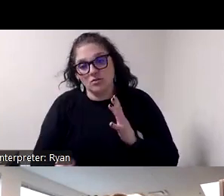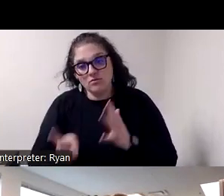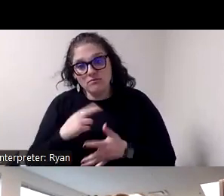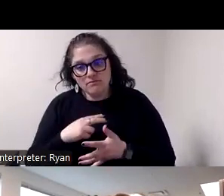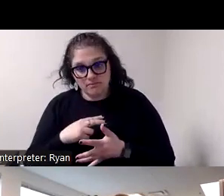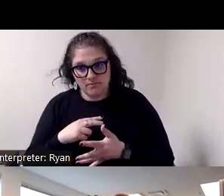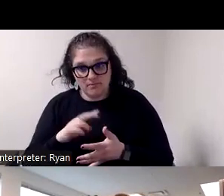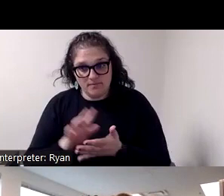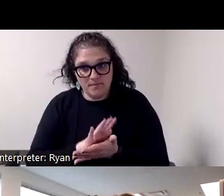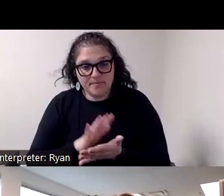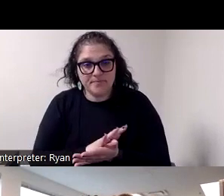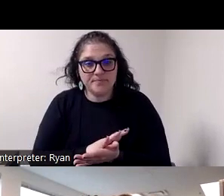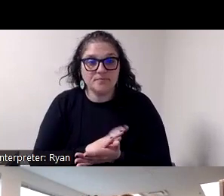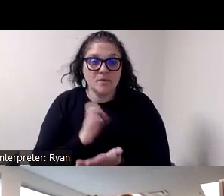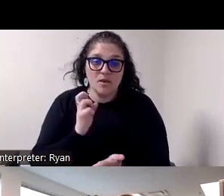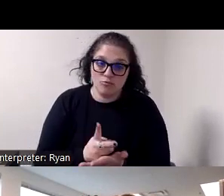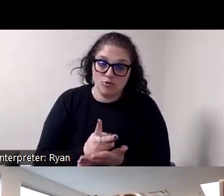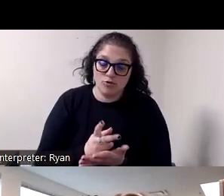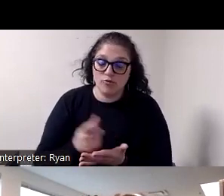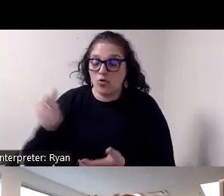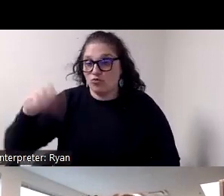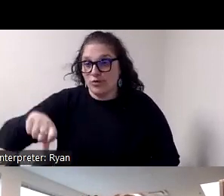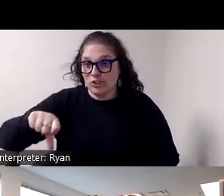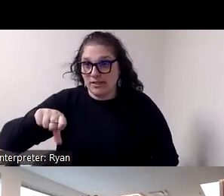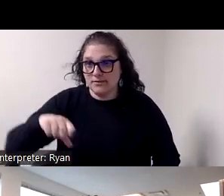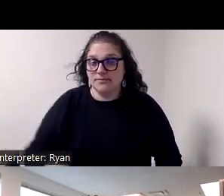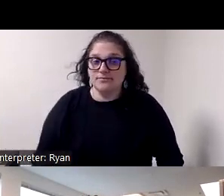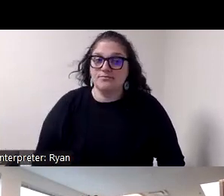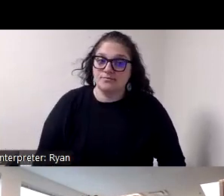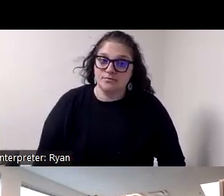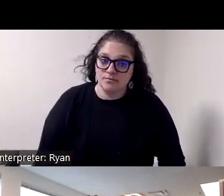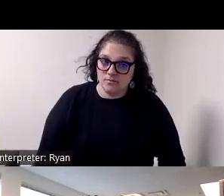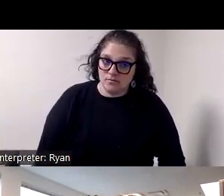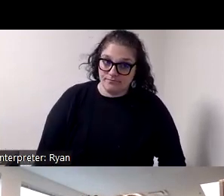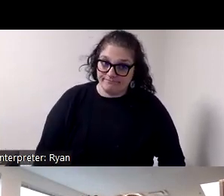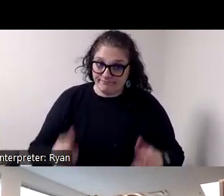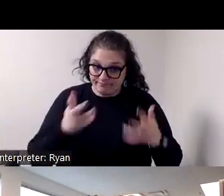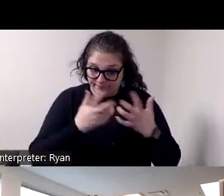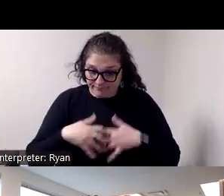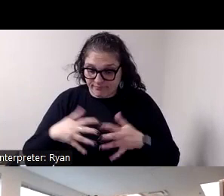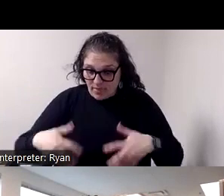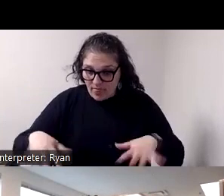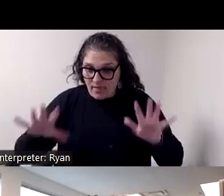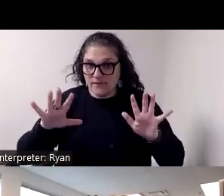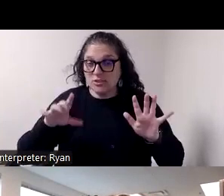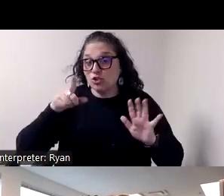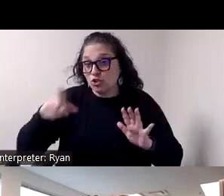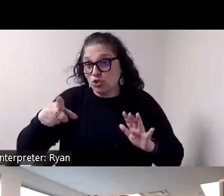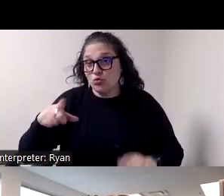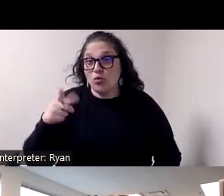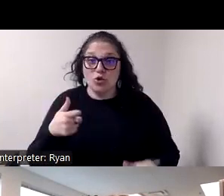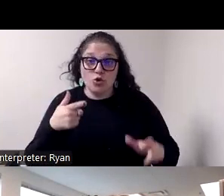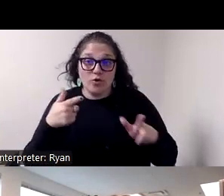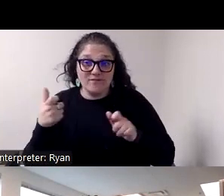timesheet and approve or reject as you see fit. And then once that is all completed, you or your FAST member